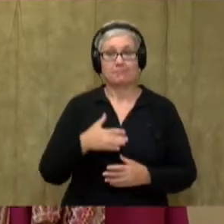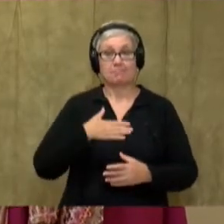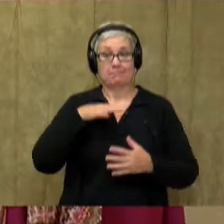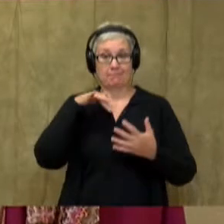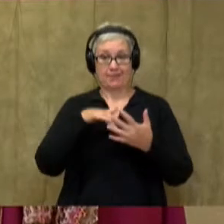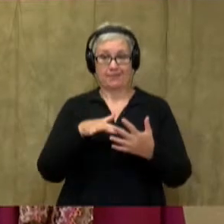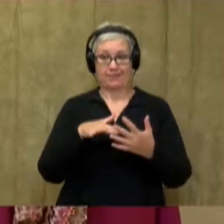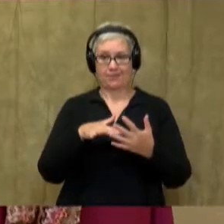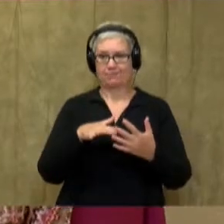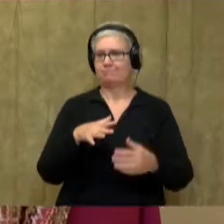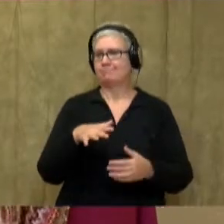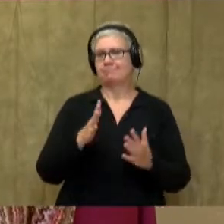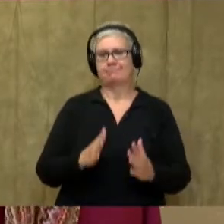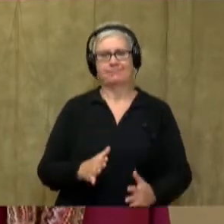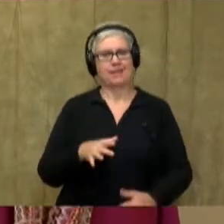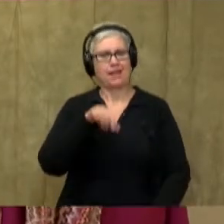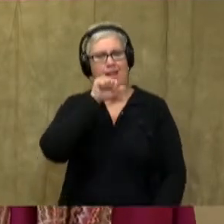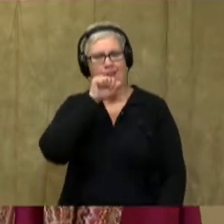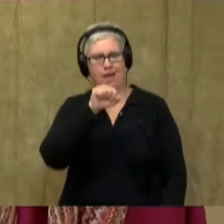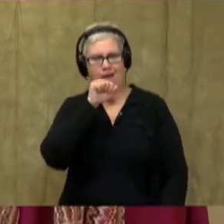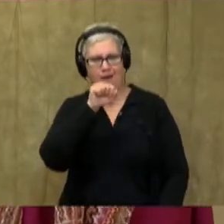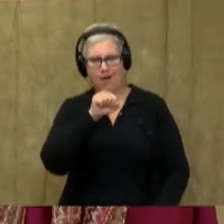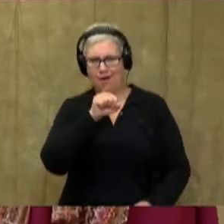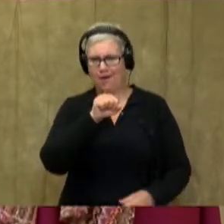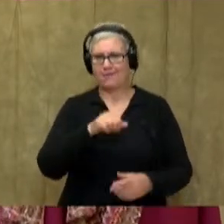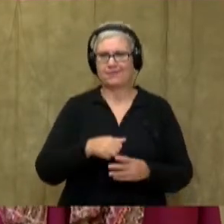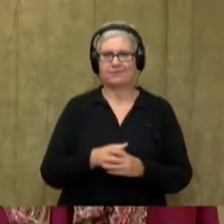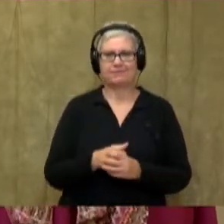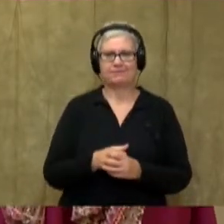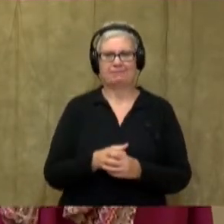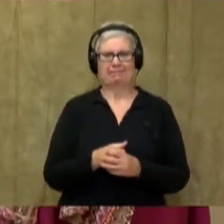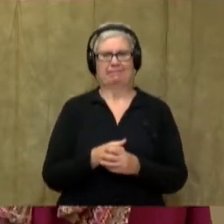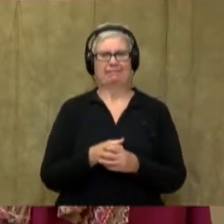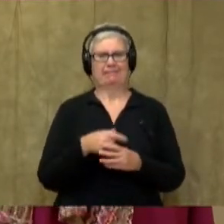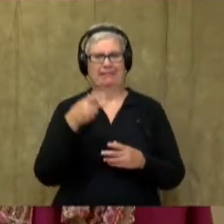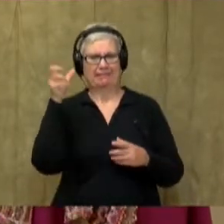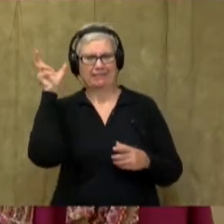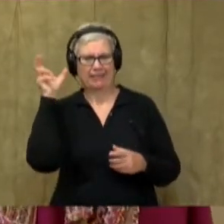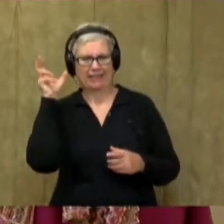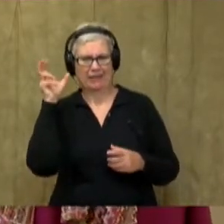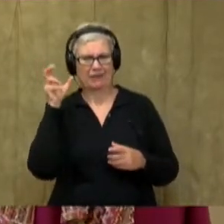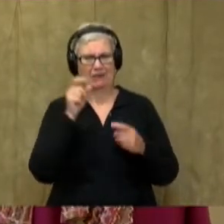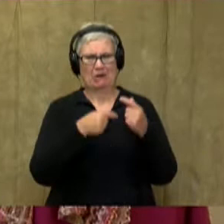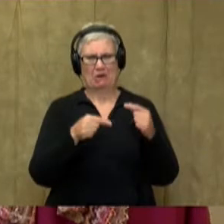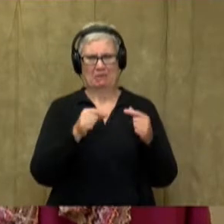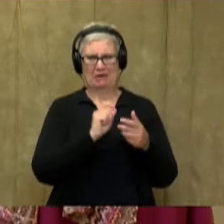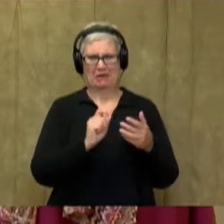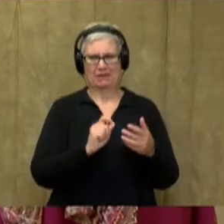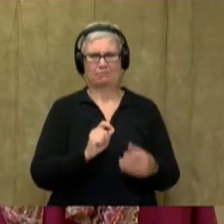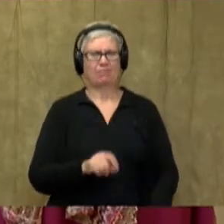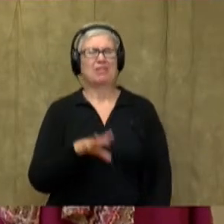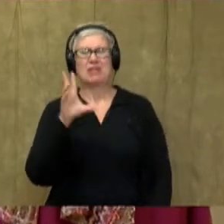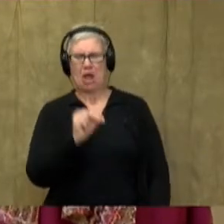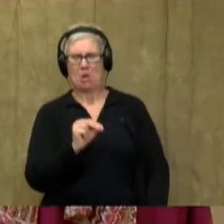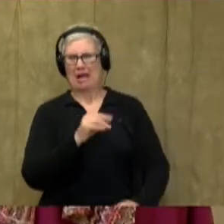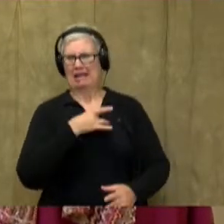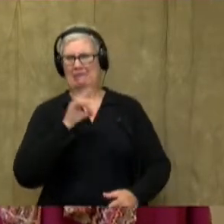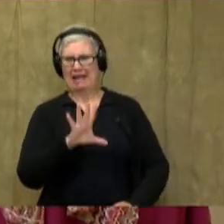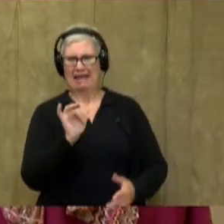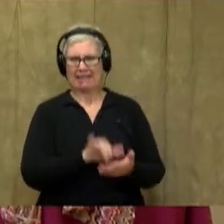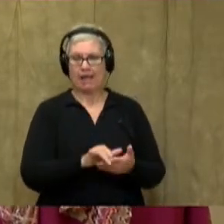it. Now, when they first hear argumentative writing, they're like, ugh, I don't want to do that. But once they get into it, they realize,